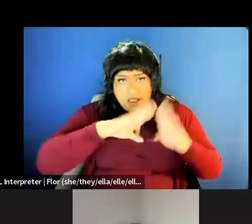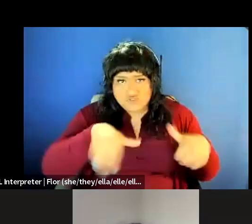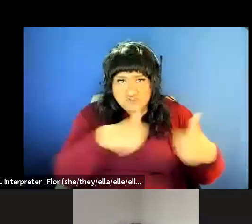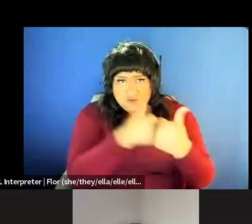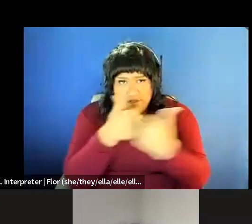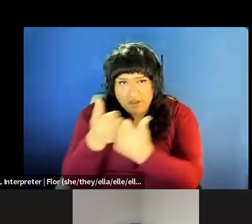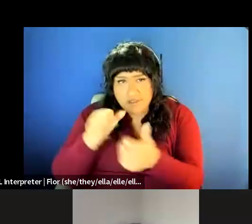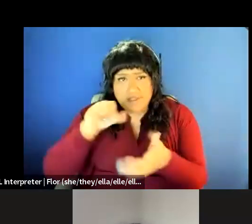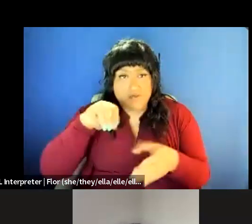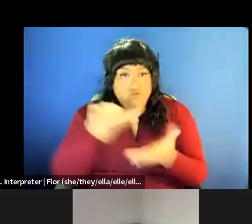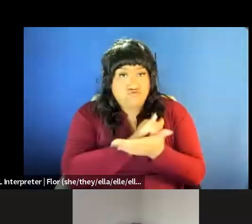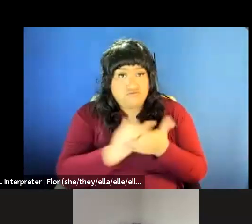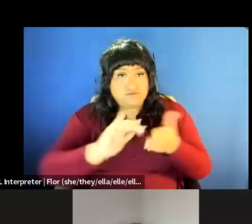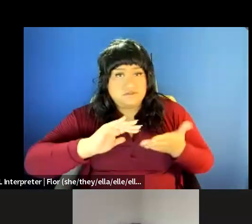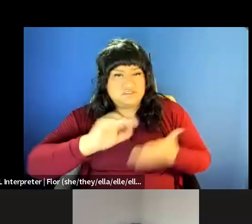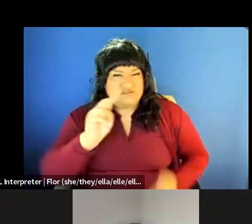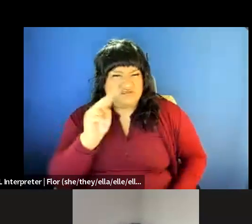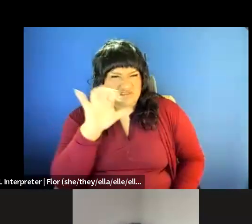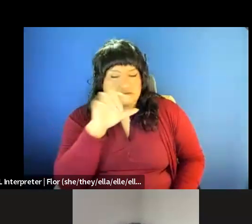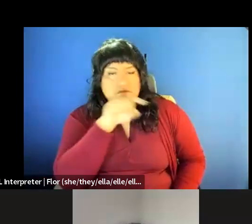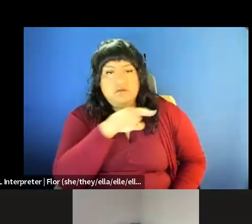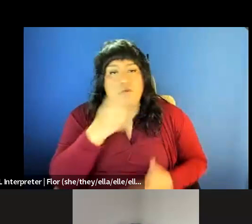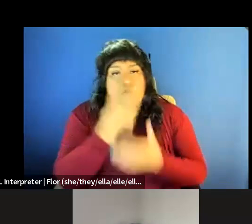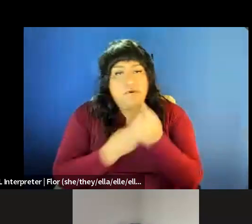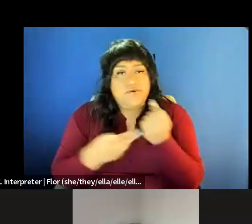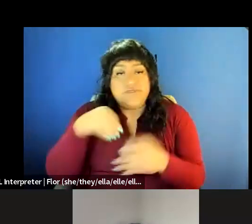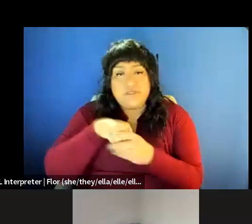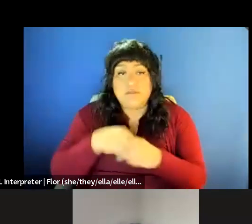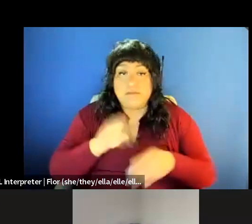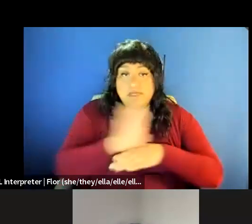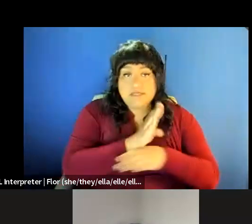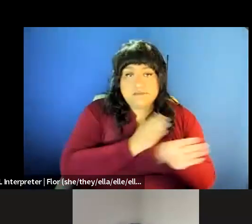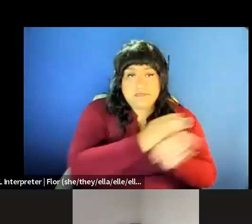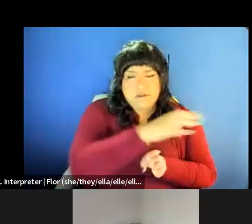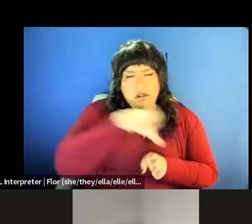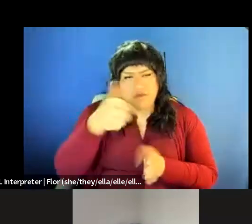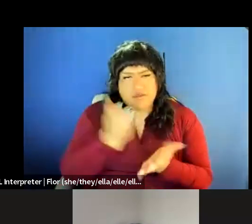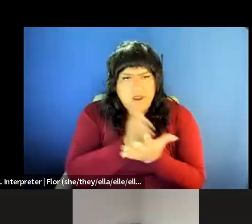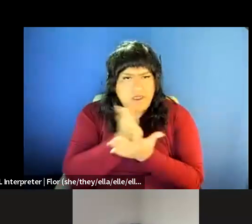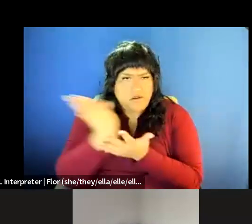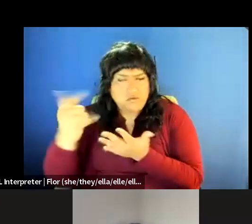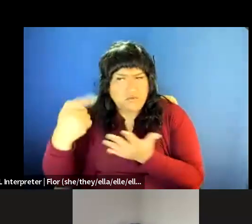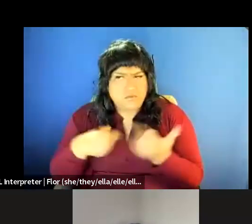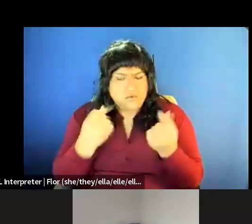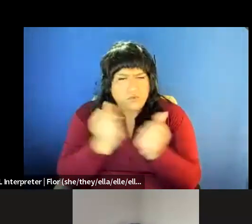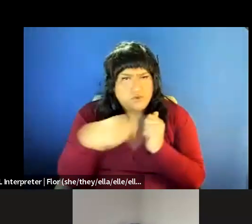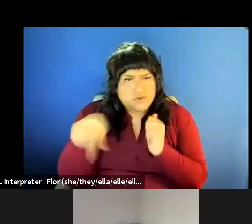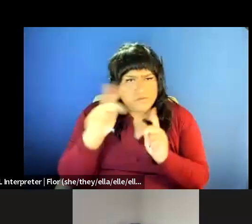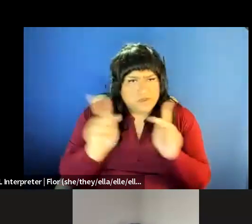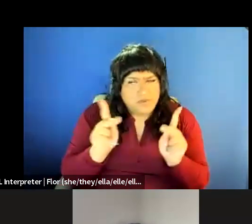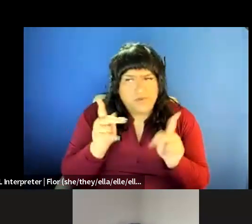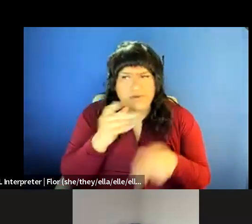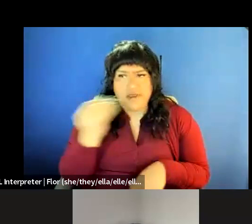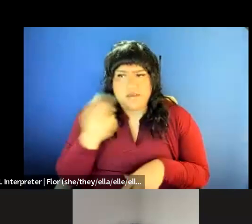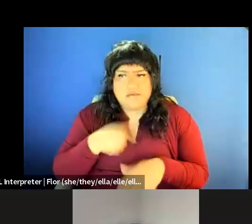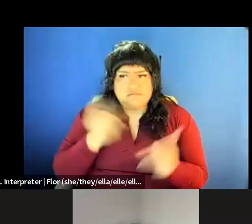that were challenging people, both in the business sector and a number of other areas. What are we going to do with these people? You would hear a lot of comment like